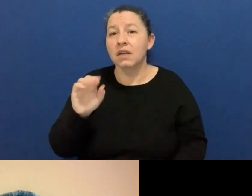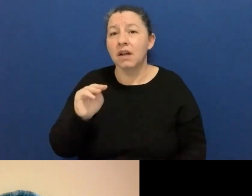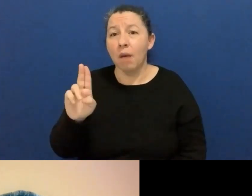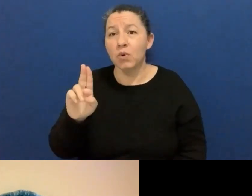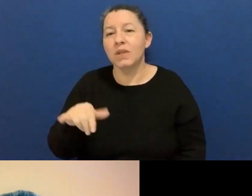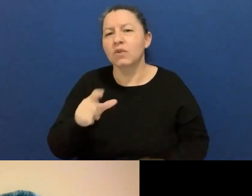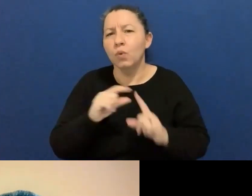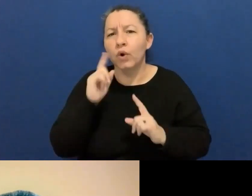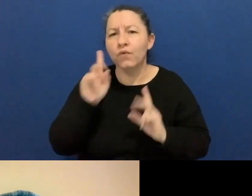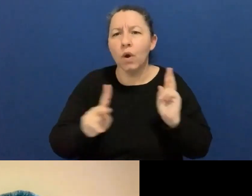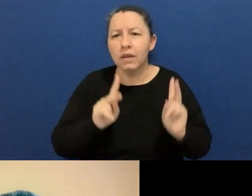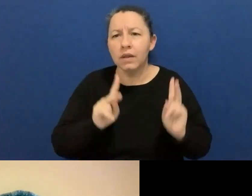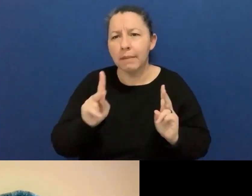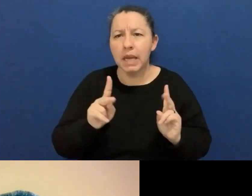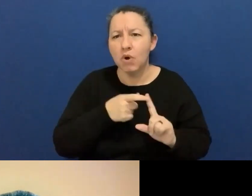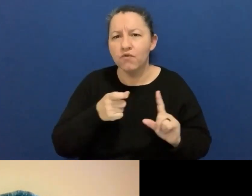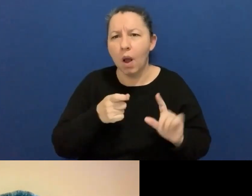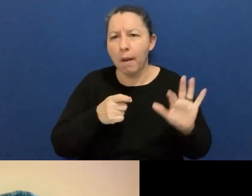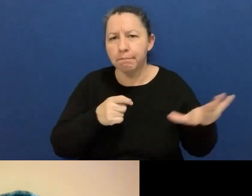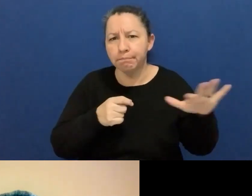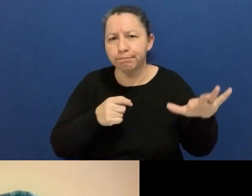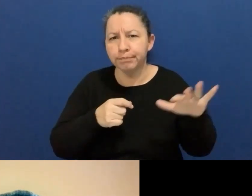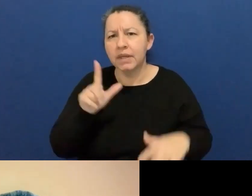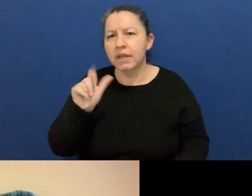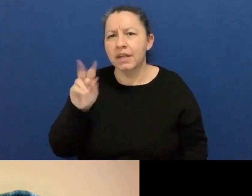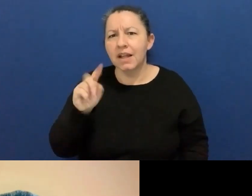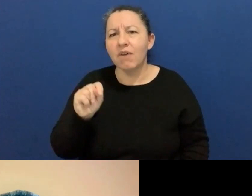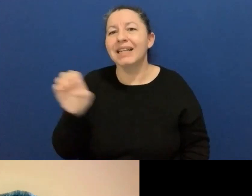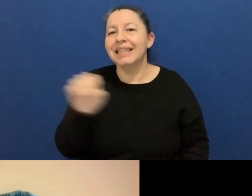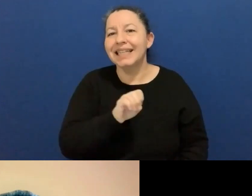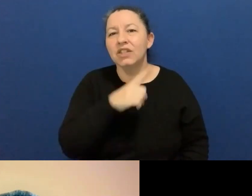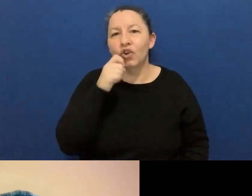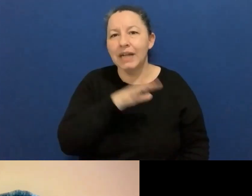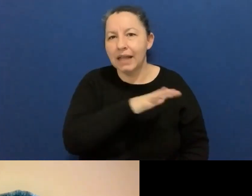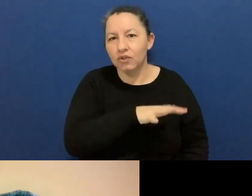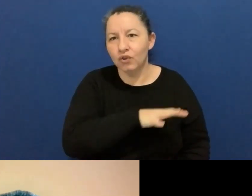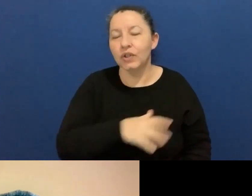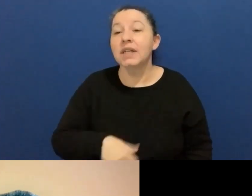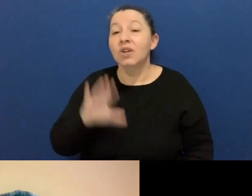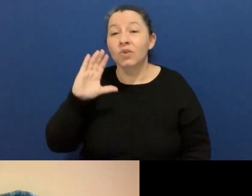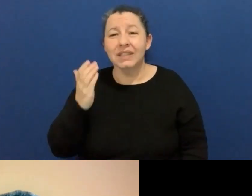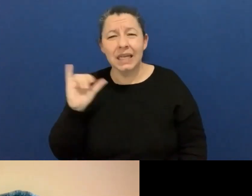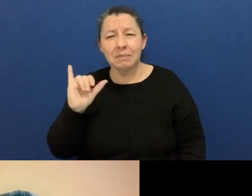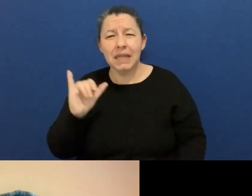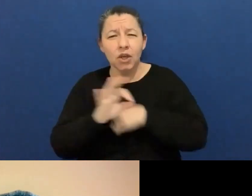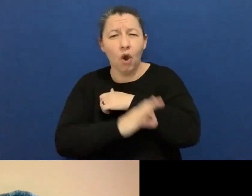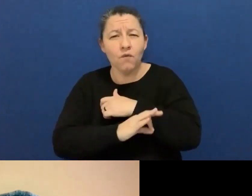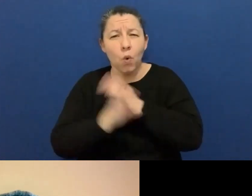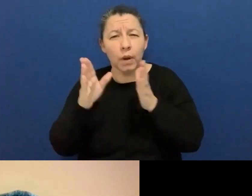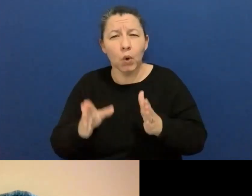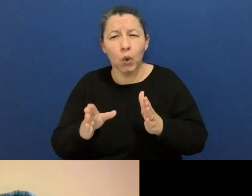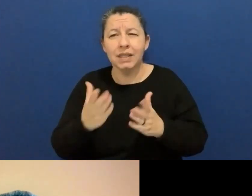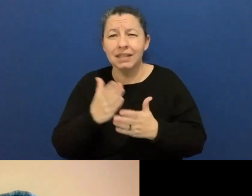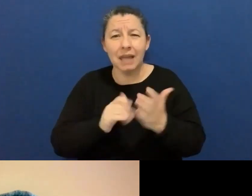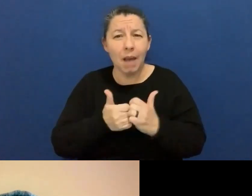people of the, you know, the Levant or the Eastern Desert in the north. So he seems like a foreigner in some capacity, but then again, it could also be